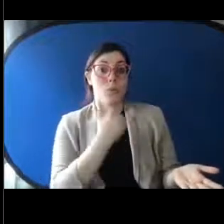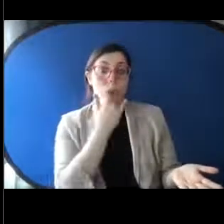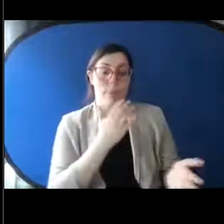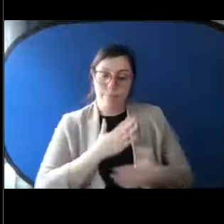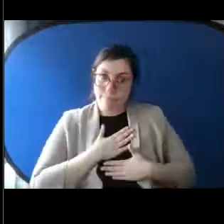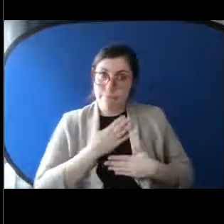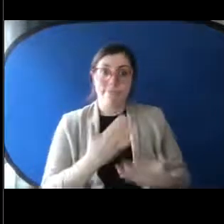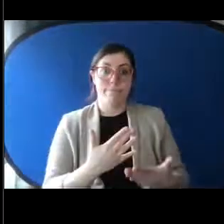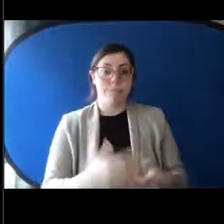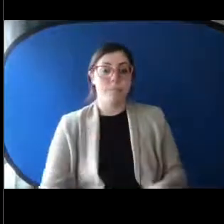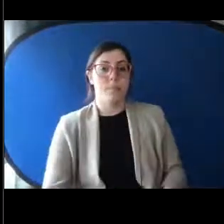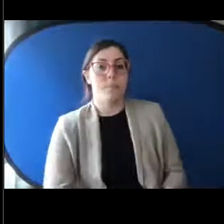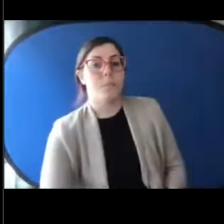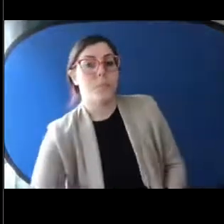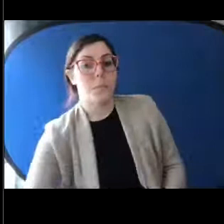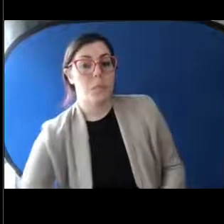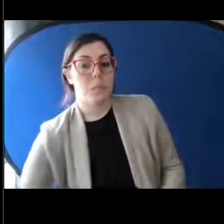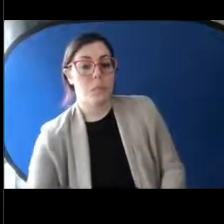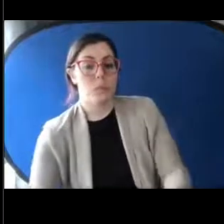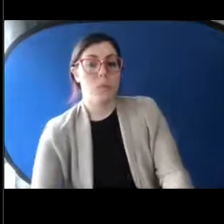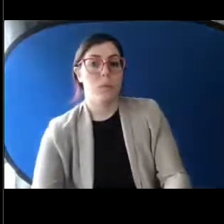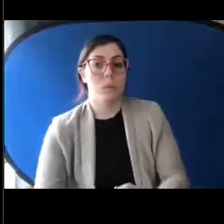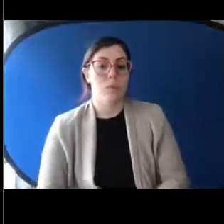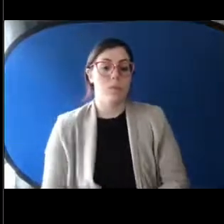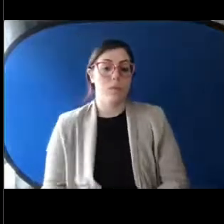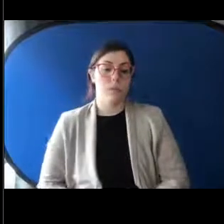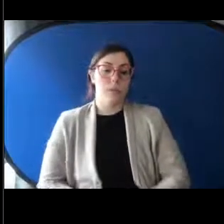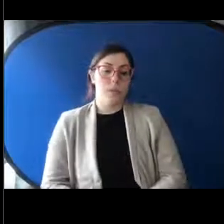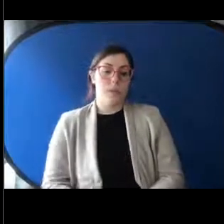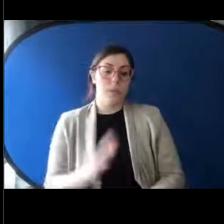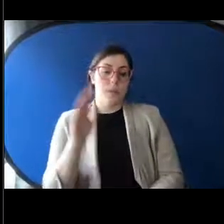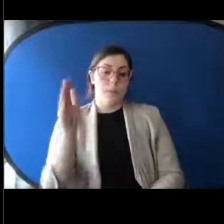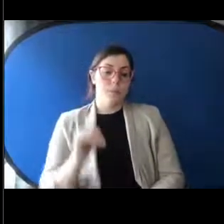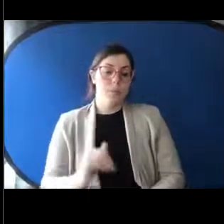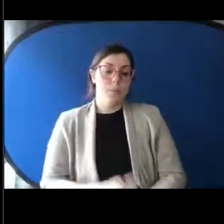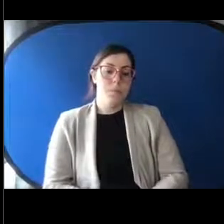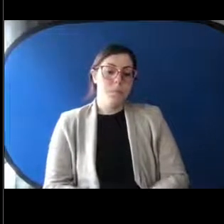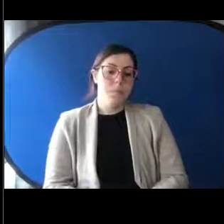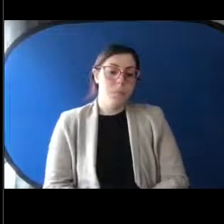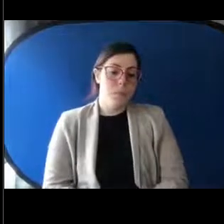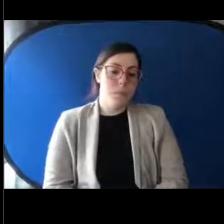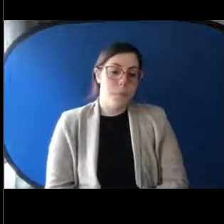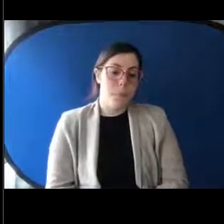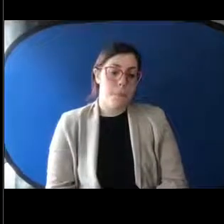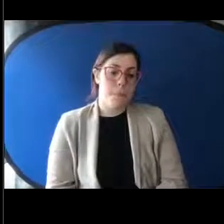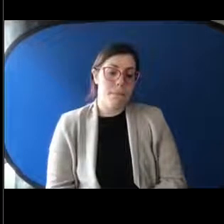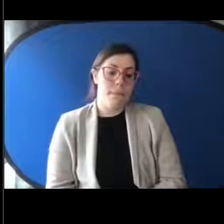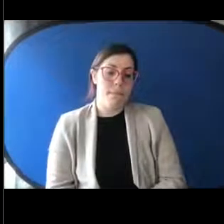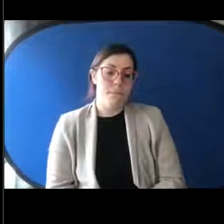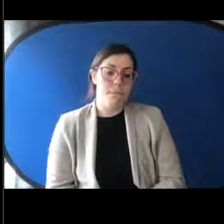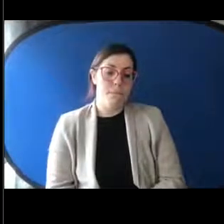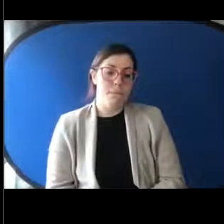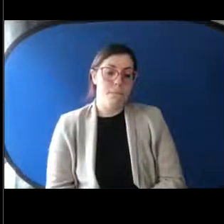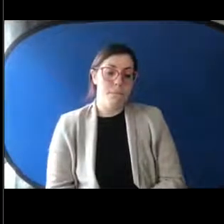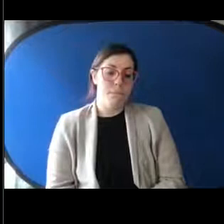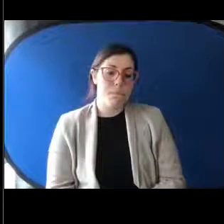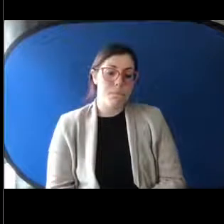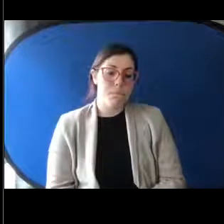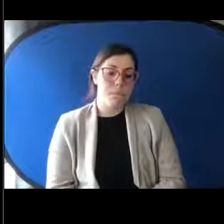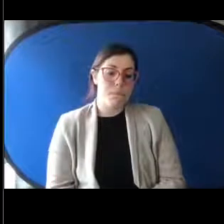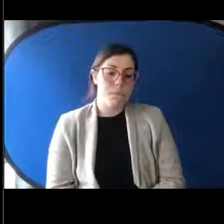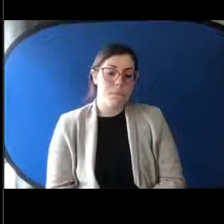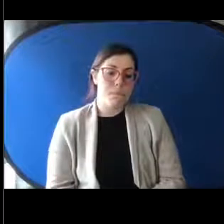wrong. So in practice, if you go to the next slide, please, we made the wrong decision to start